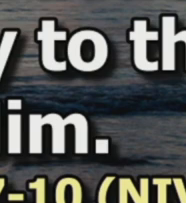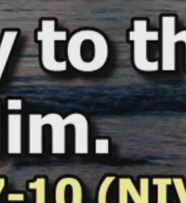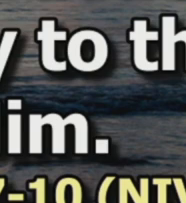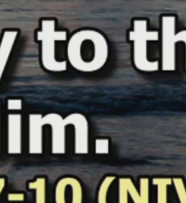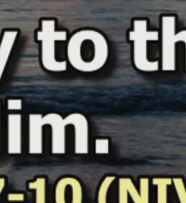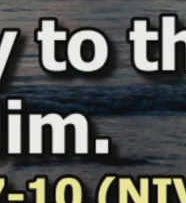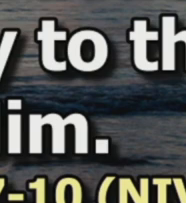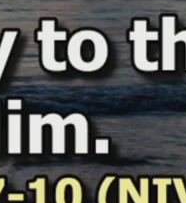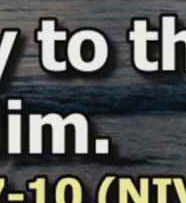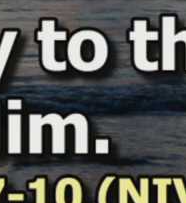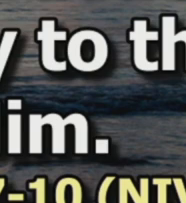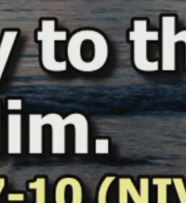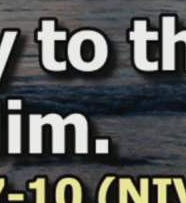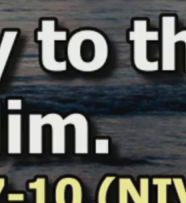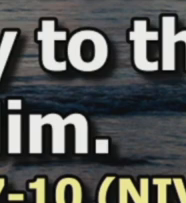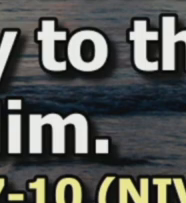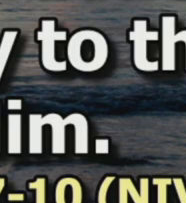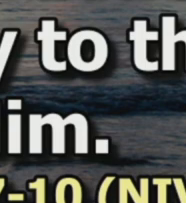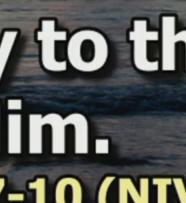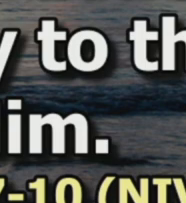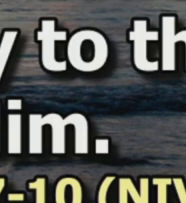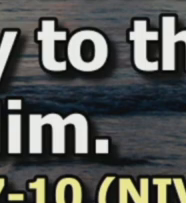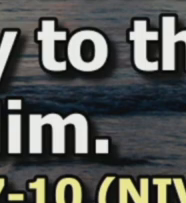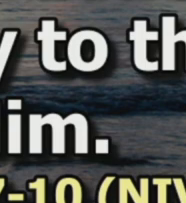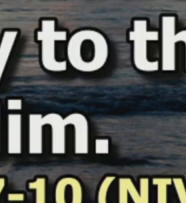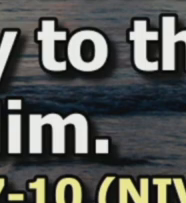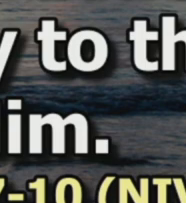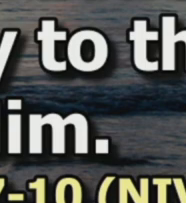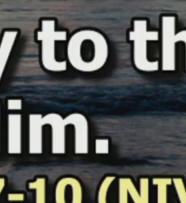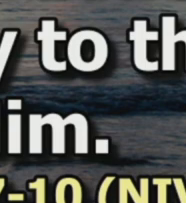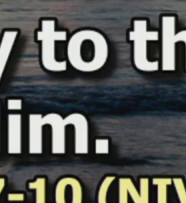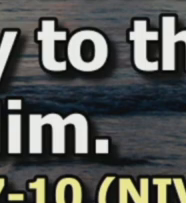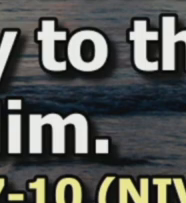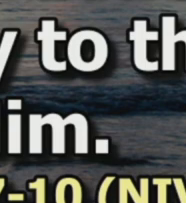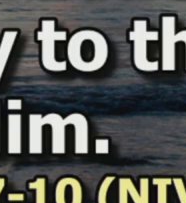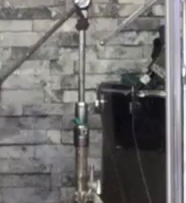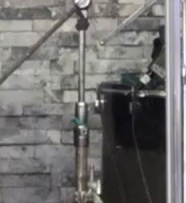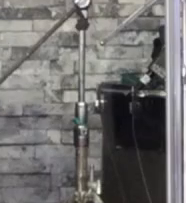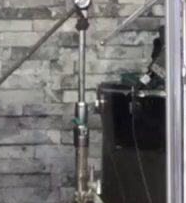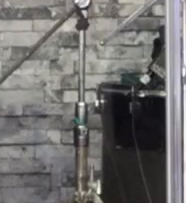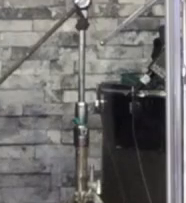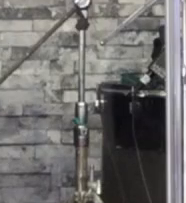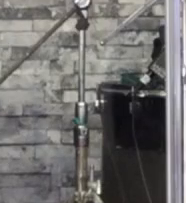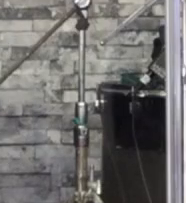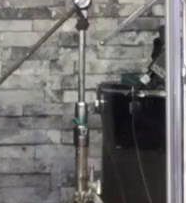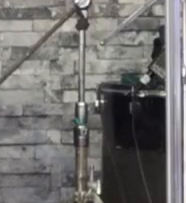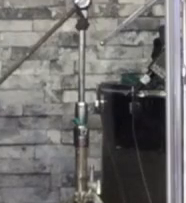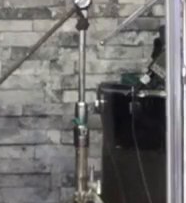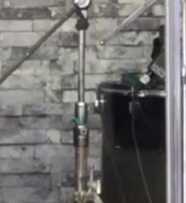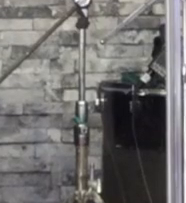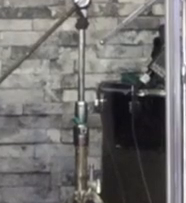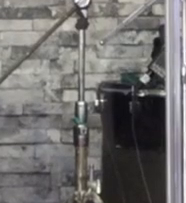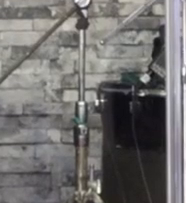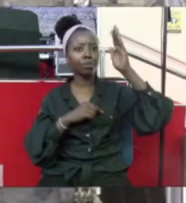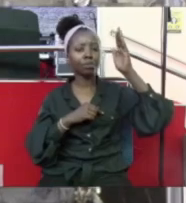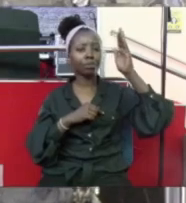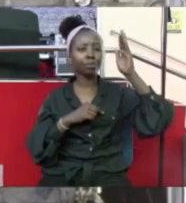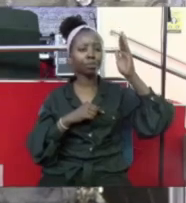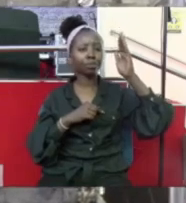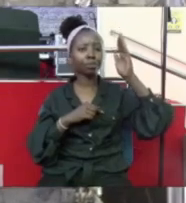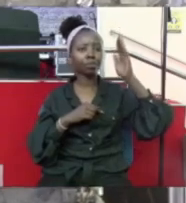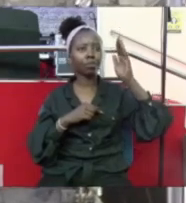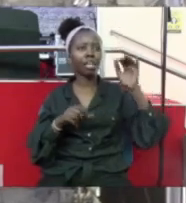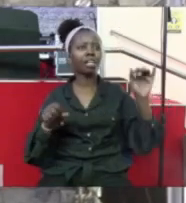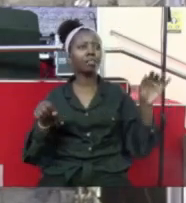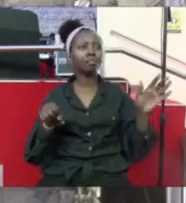Israelites. Hapa tunaona hata wa Israeli. Because God is a generational God. Kwa sababu Mungu ni Mungu wa vizazi. And many a